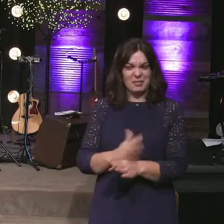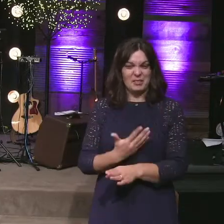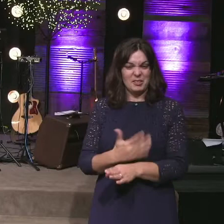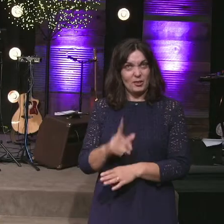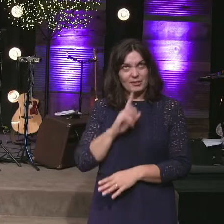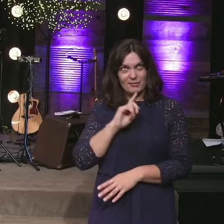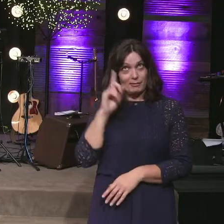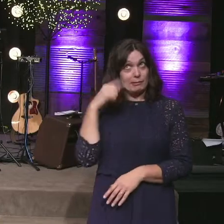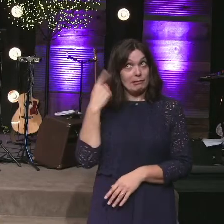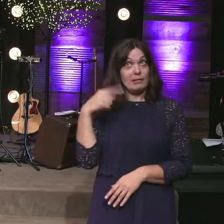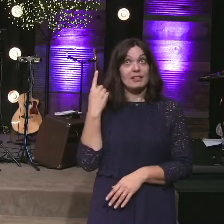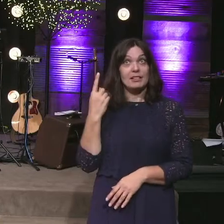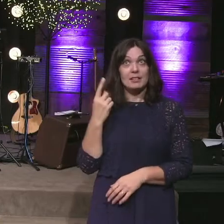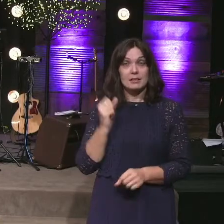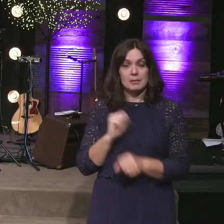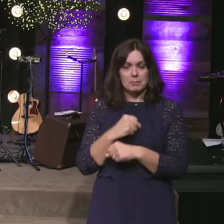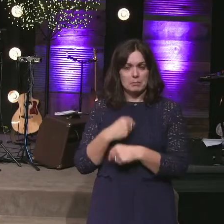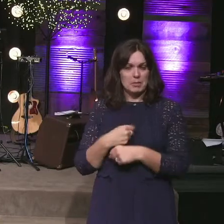nuts. Makes you want to